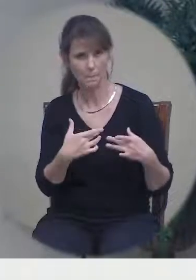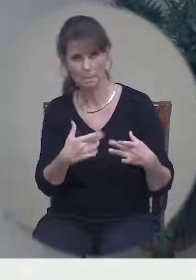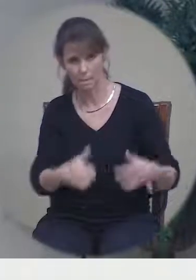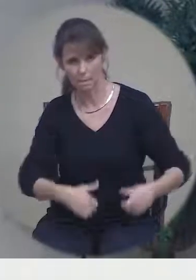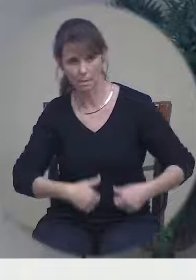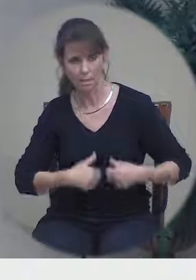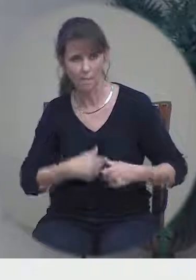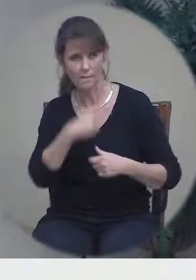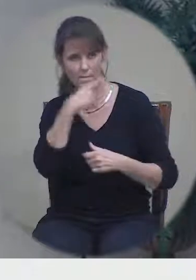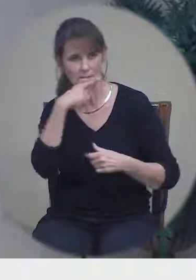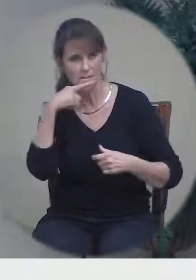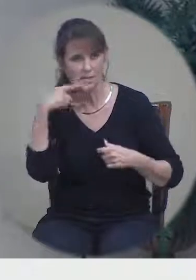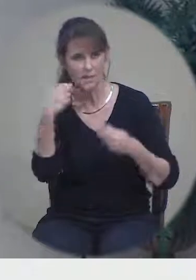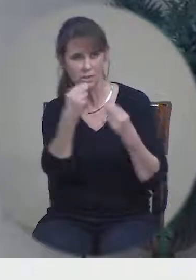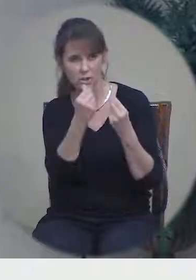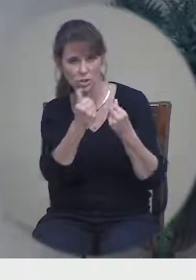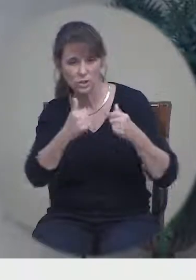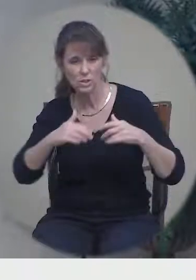of